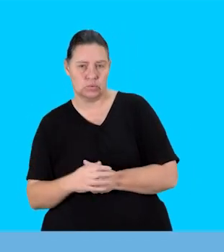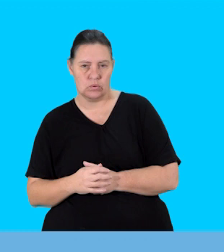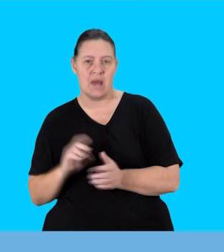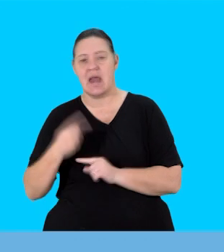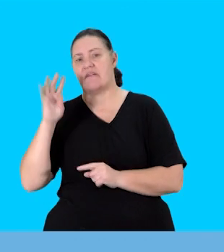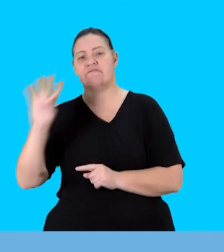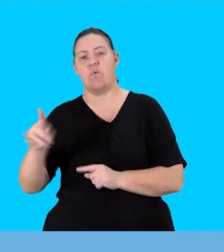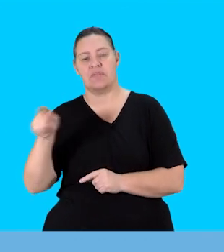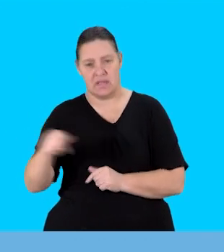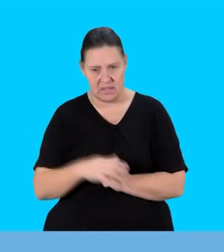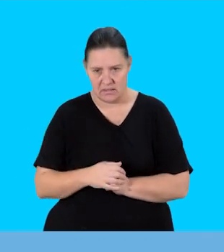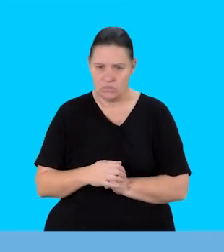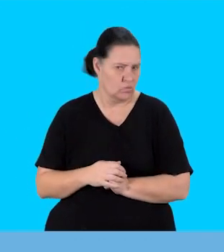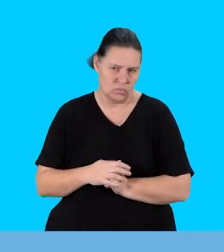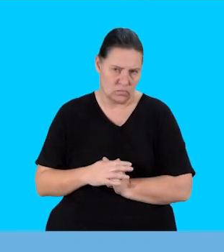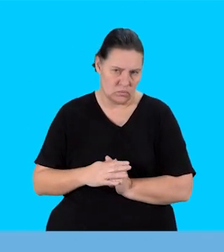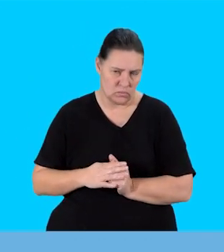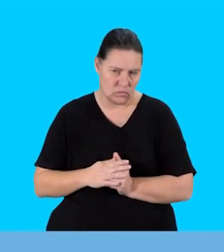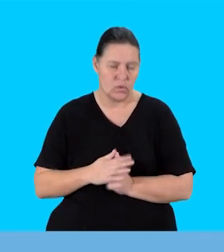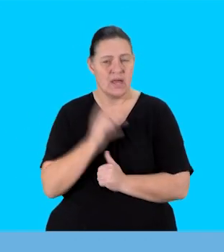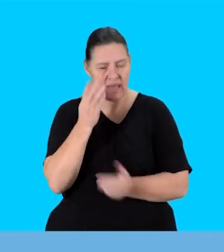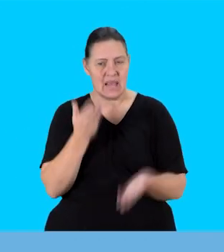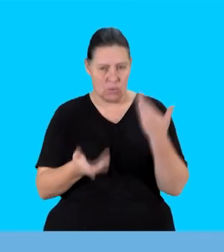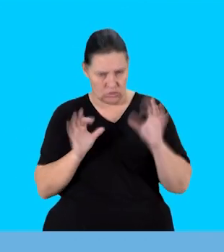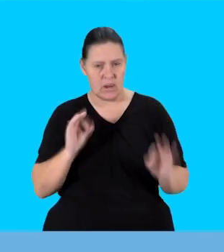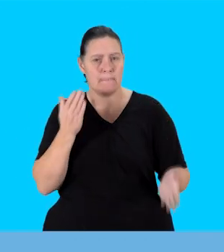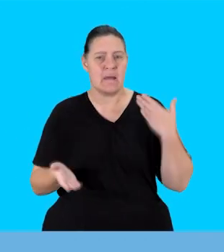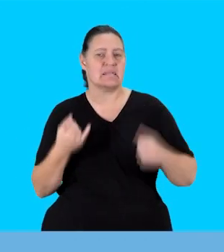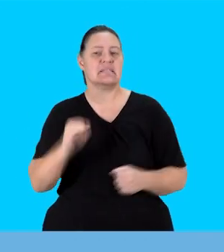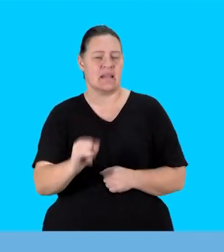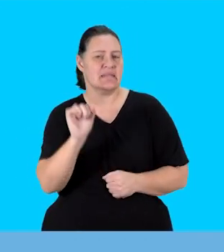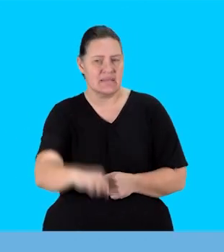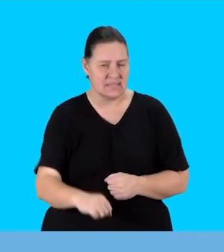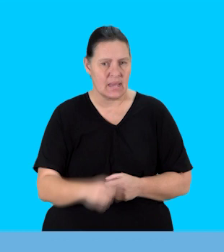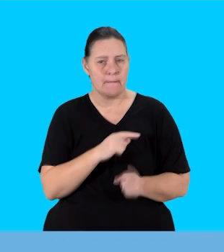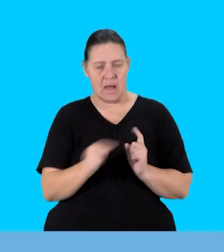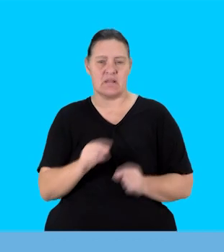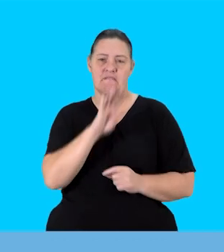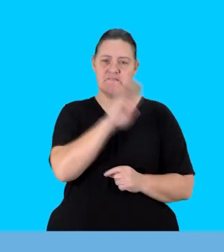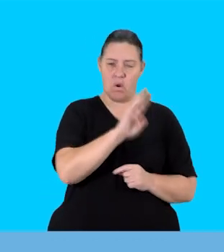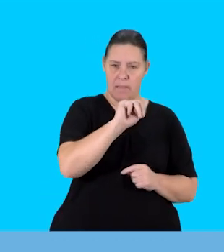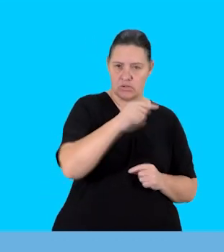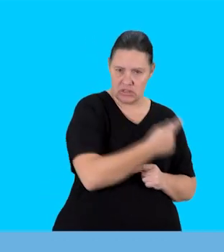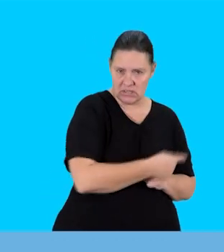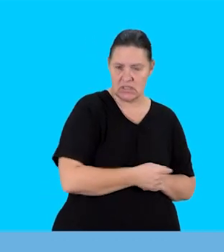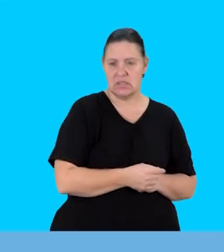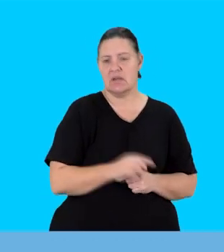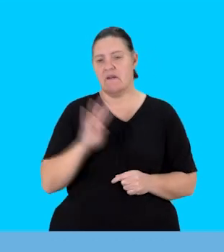there, and another 4 there. Now, that equation will still be balanced because we will have 4